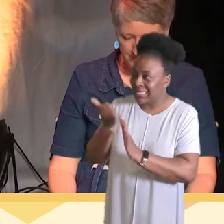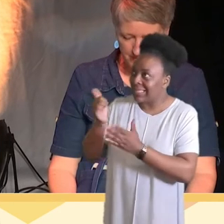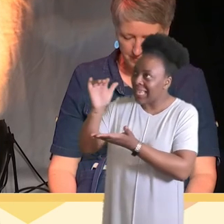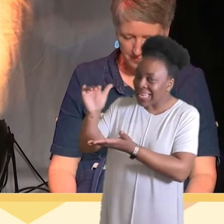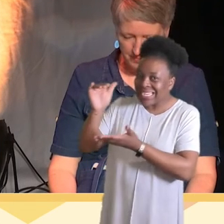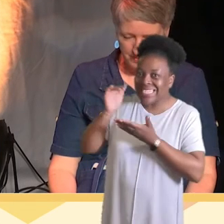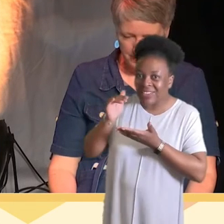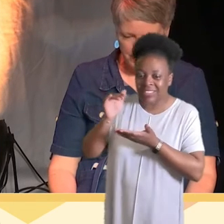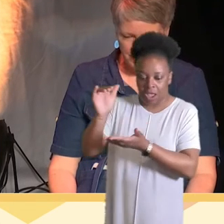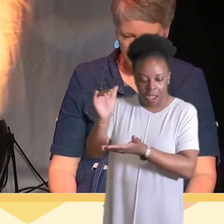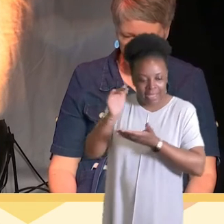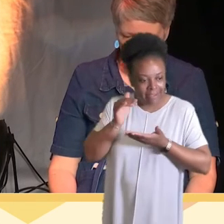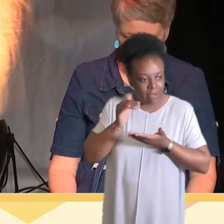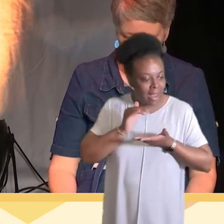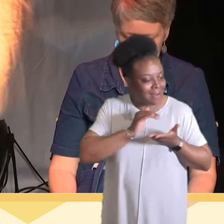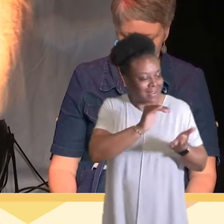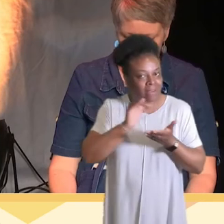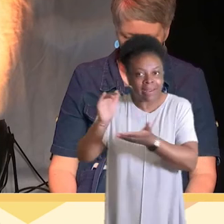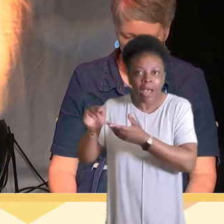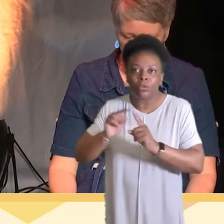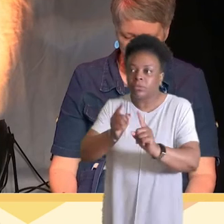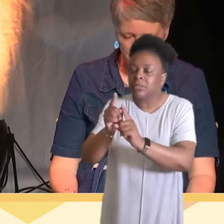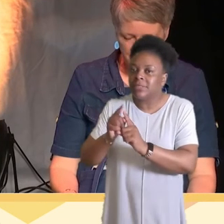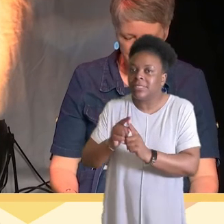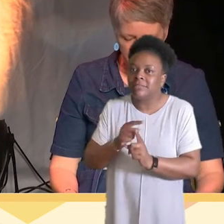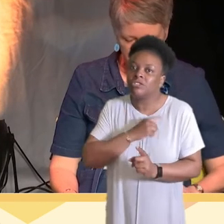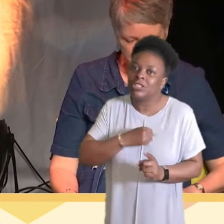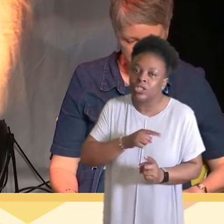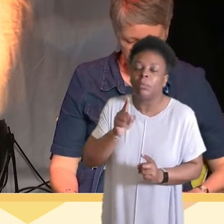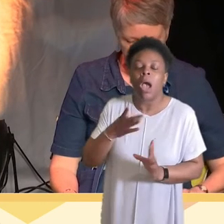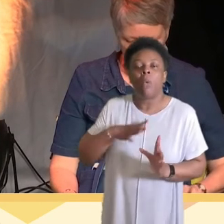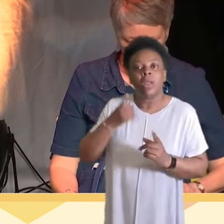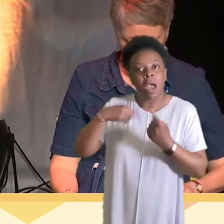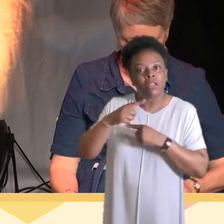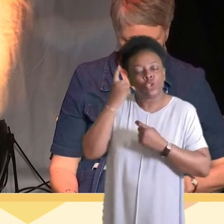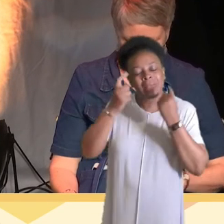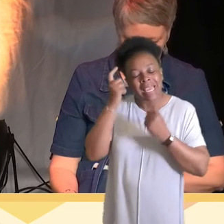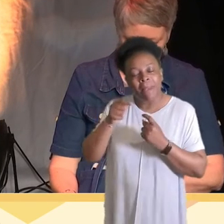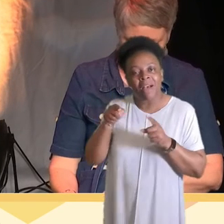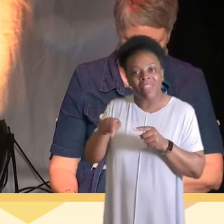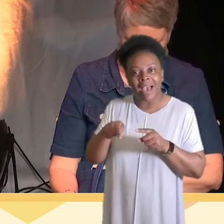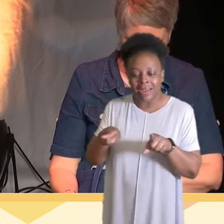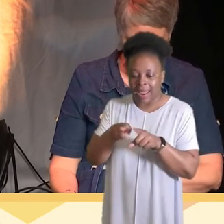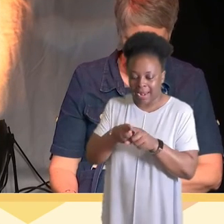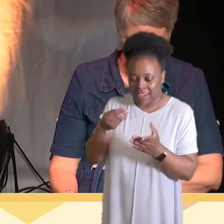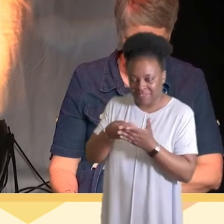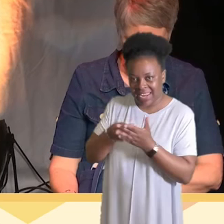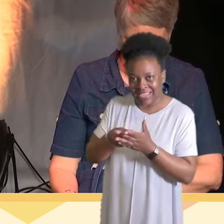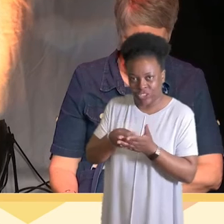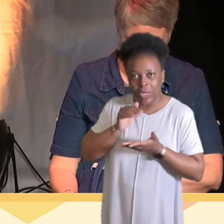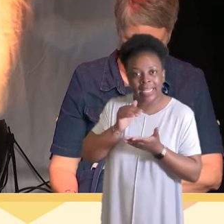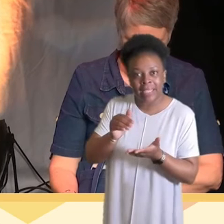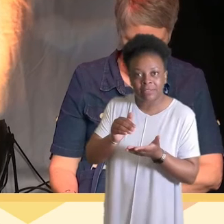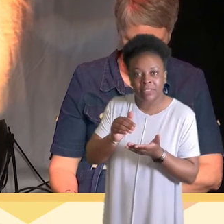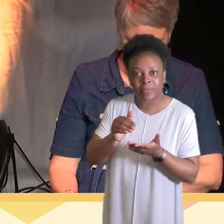read in the context of it being monetary gifts. Each of you should use whatever